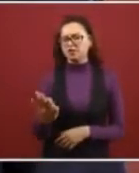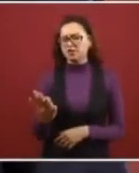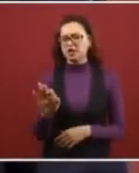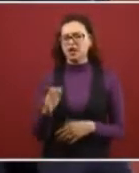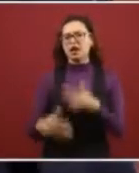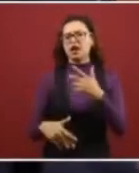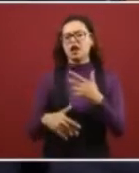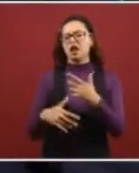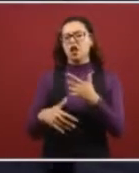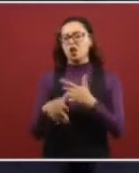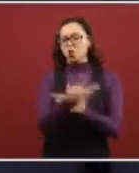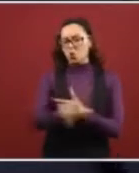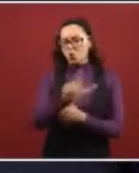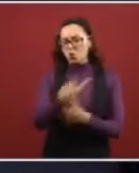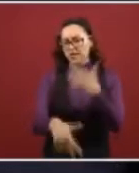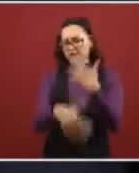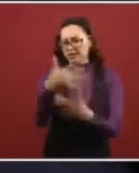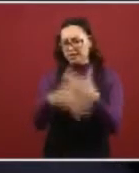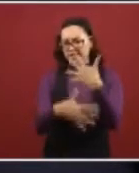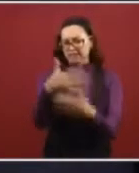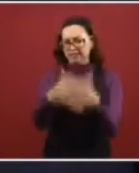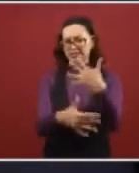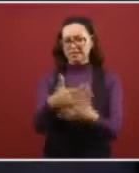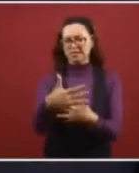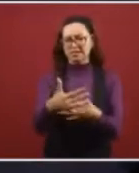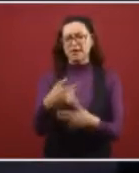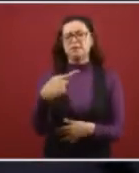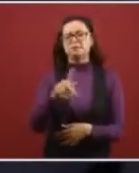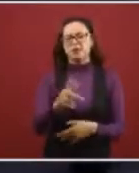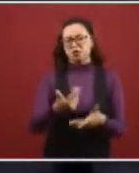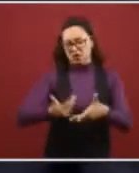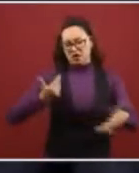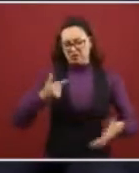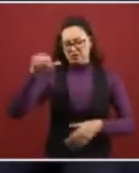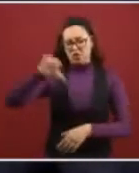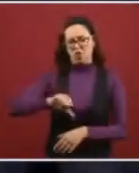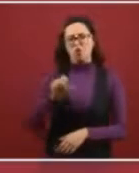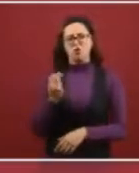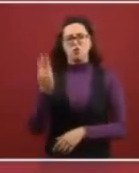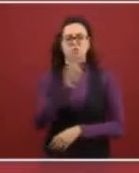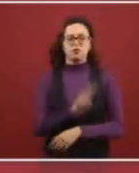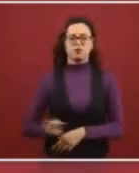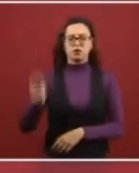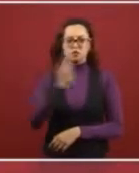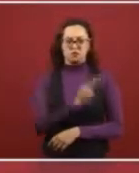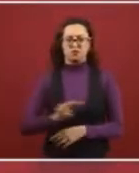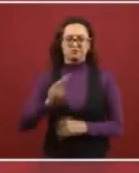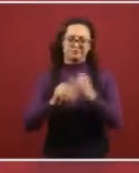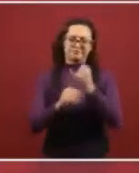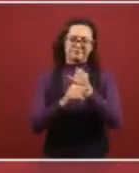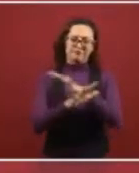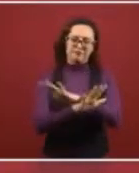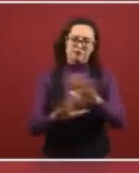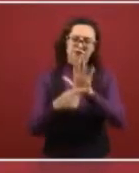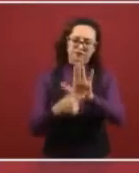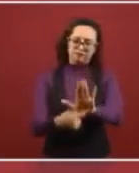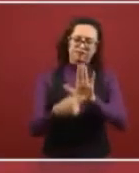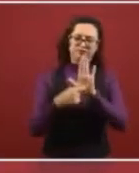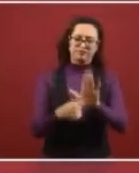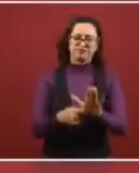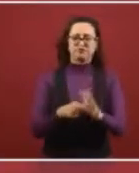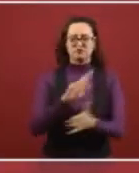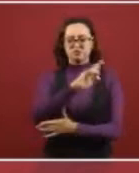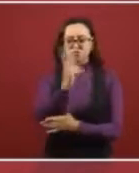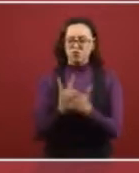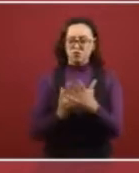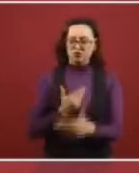15, on the 15th, hoy, miércoles, informamos and today it's the 17th, este programa, and